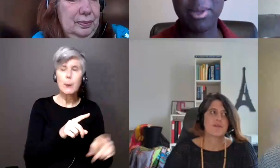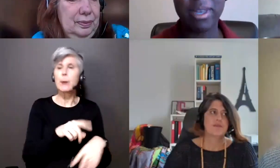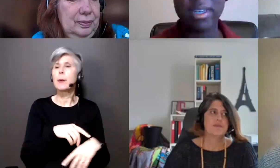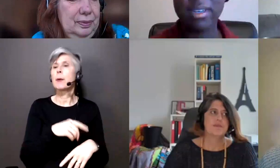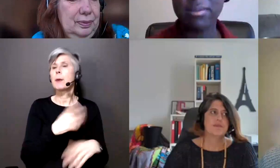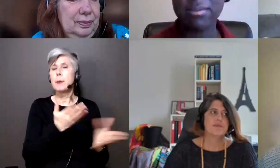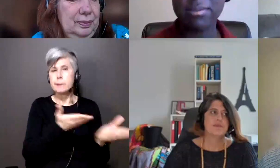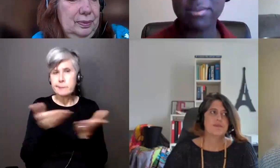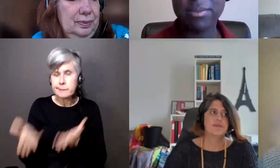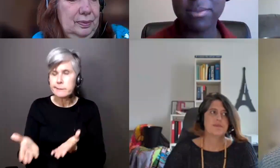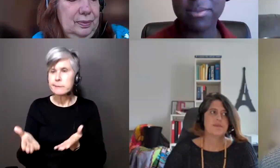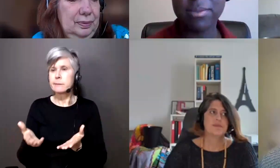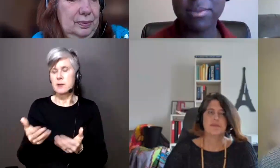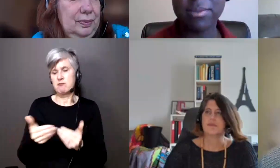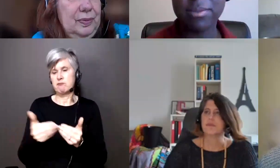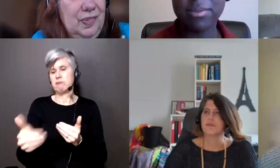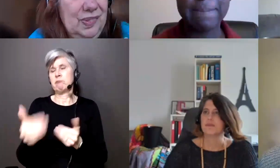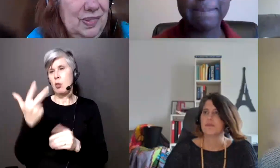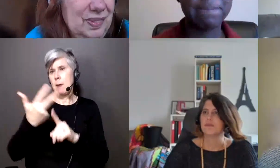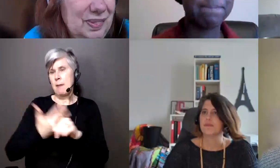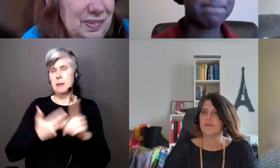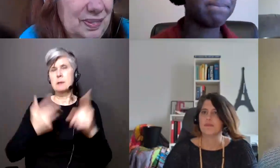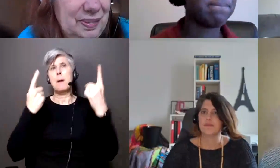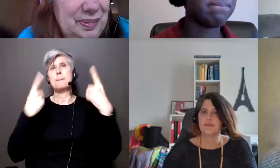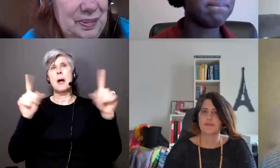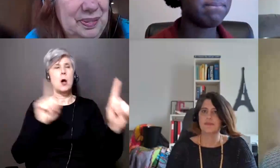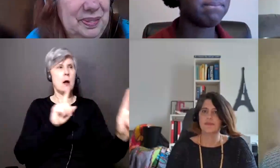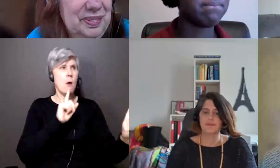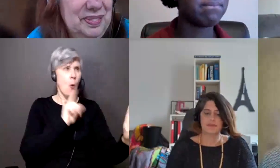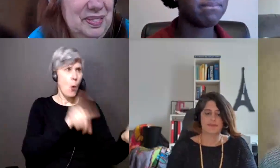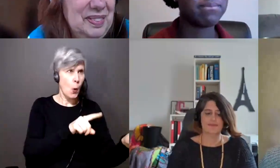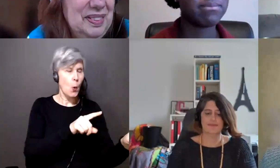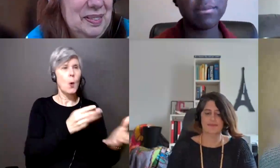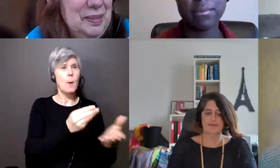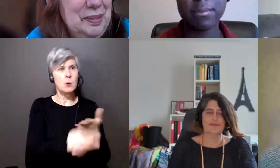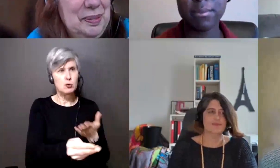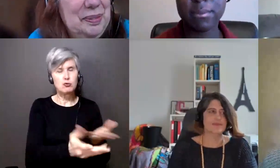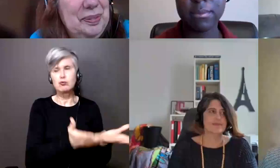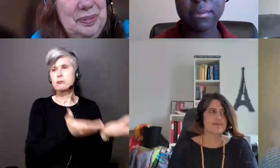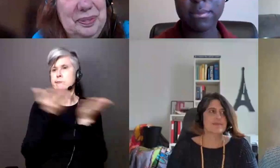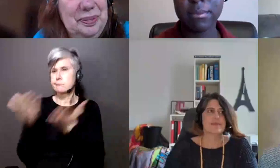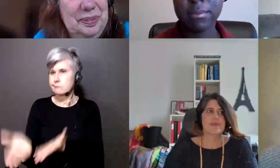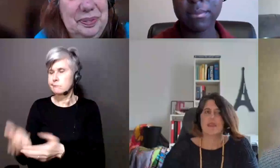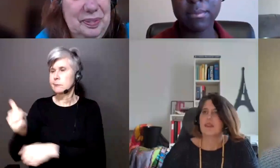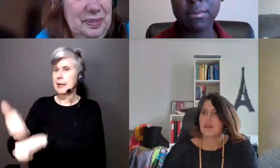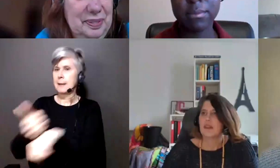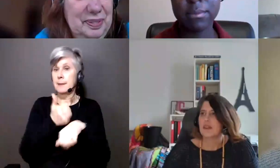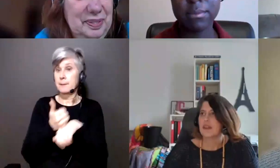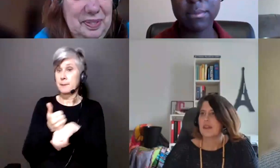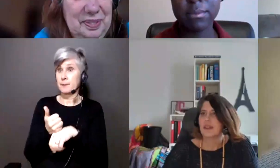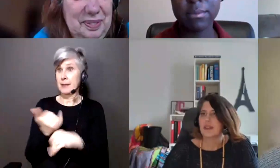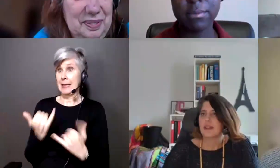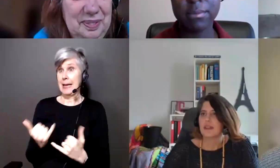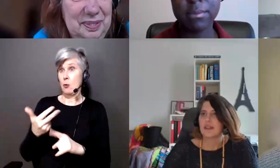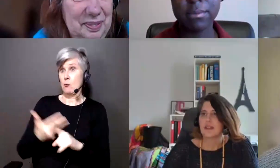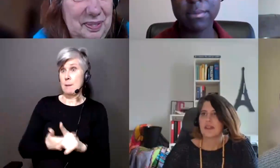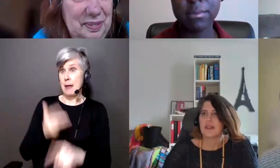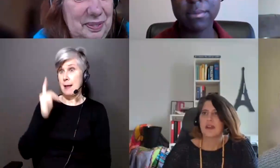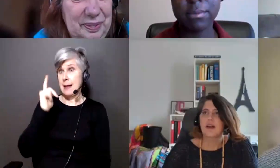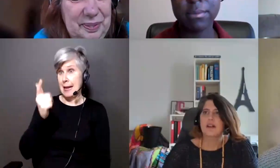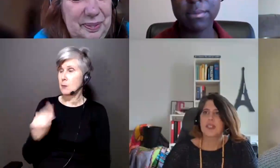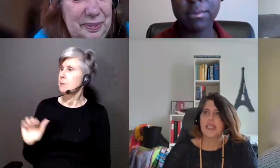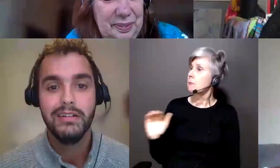and implemented. Hi, Victoria. I'd like to have a little chat about how your accommodation measures are working out so